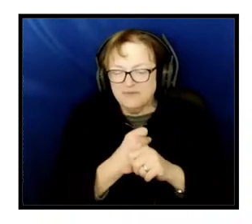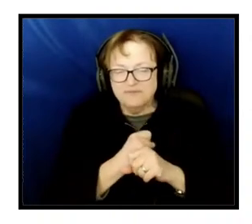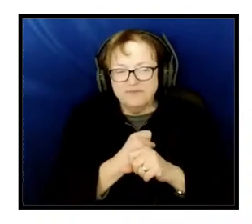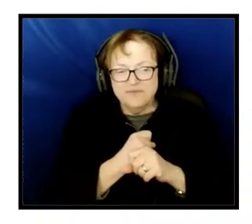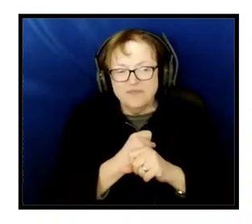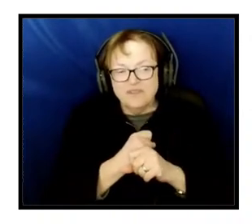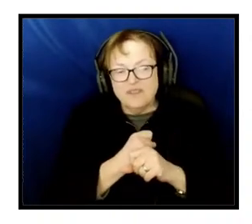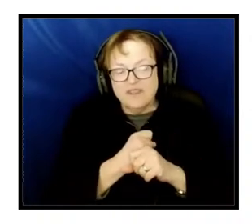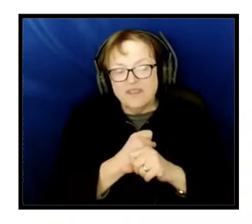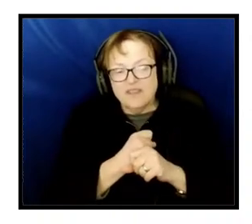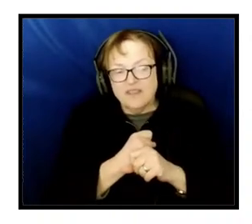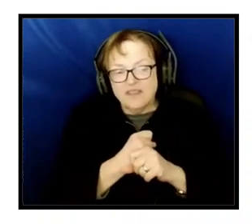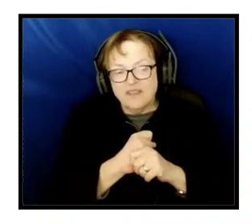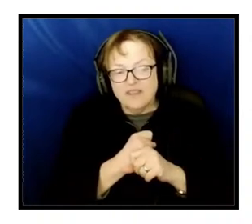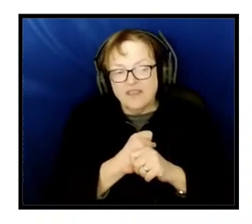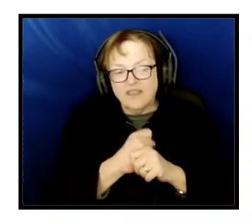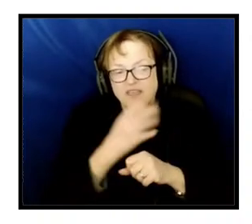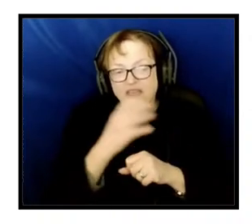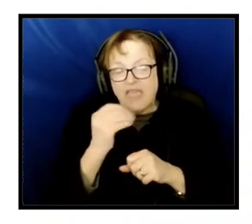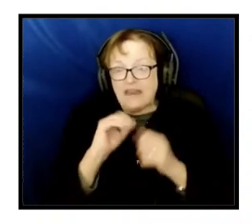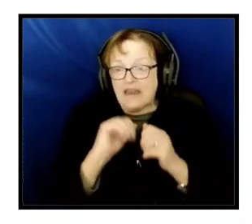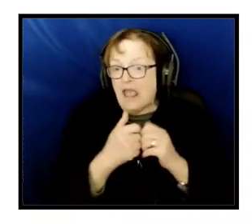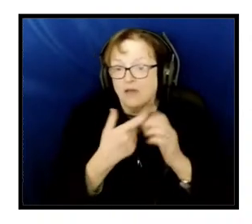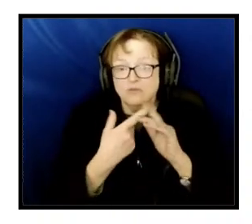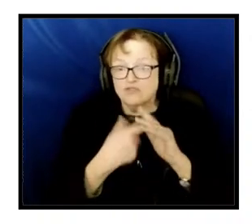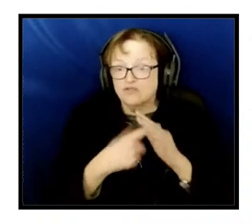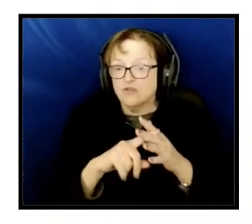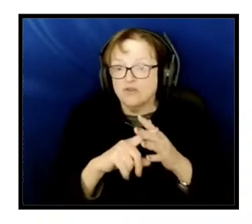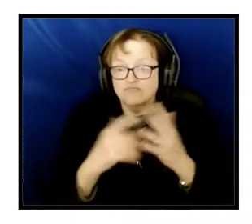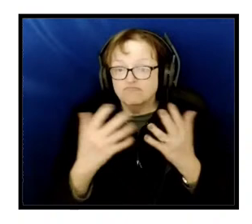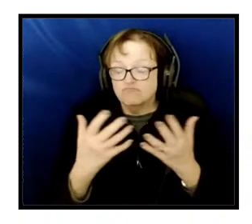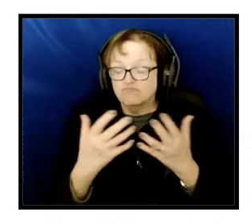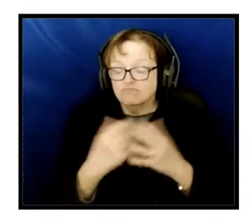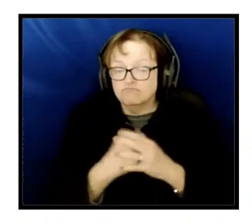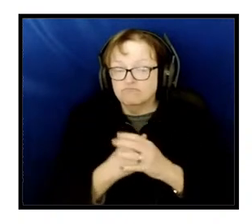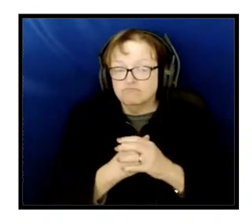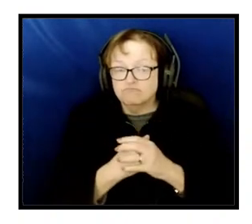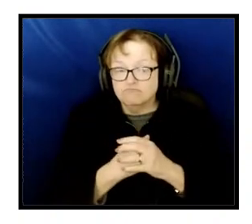and a little with how the project began.